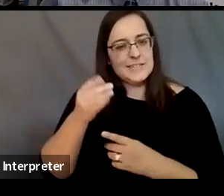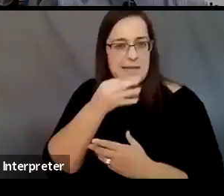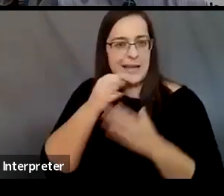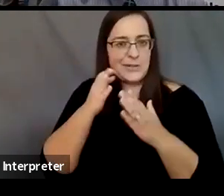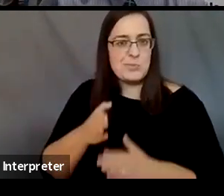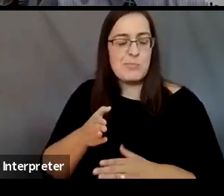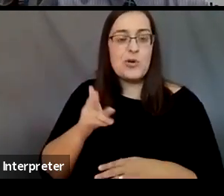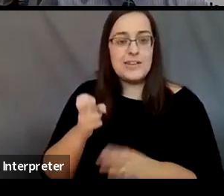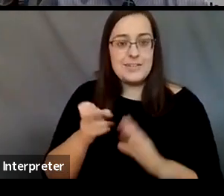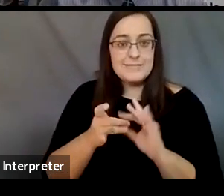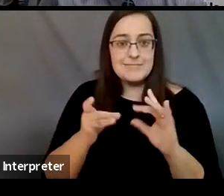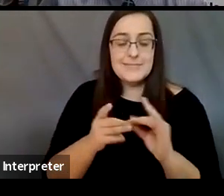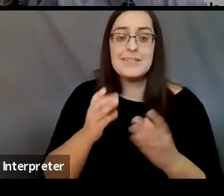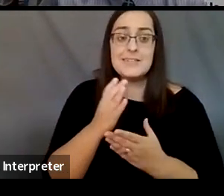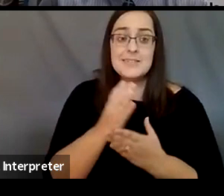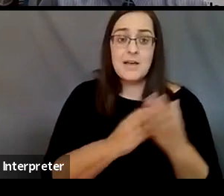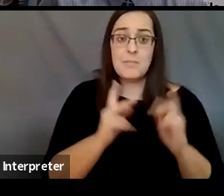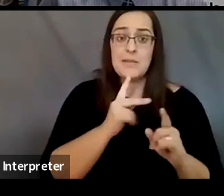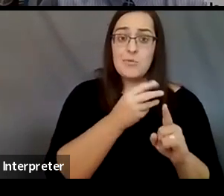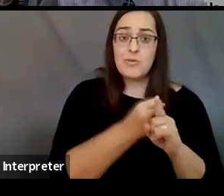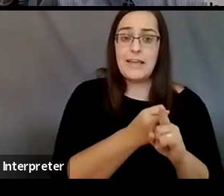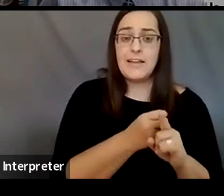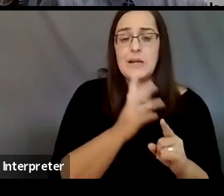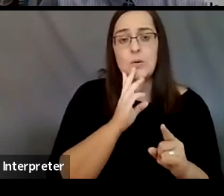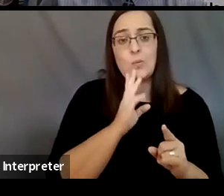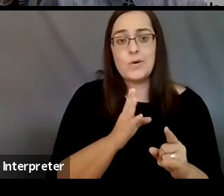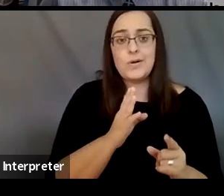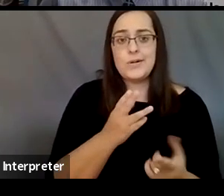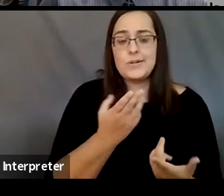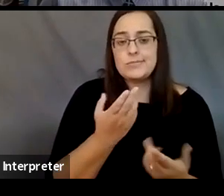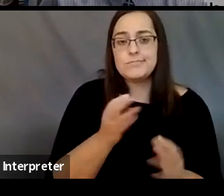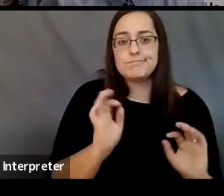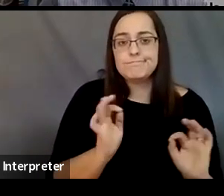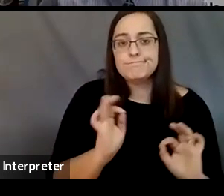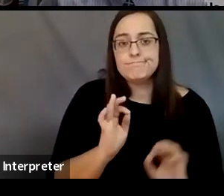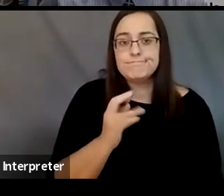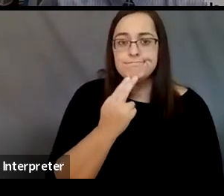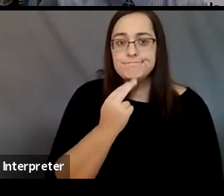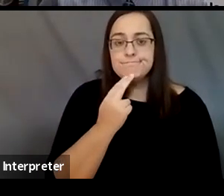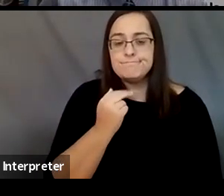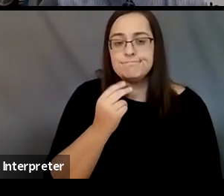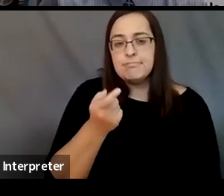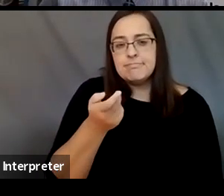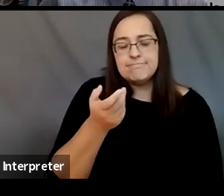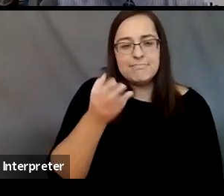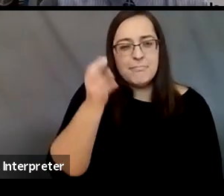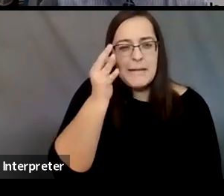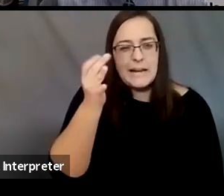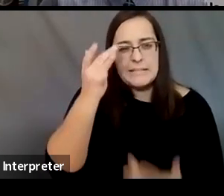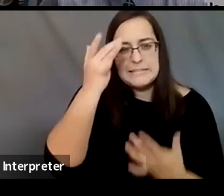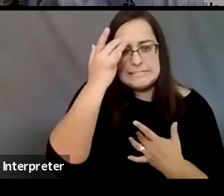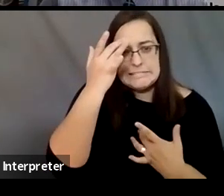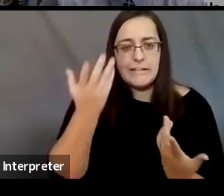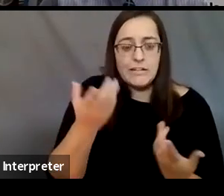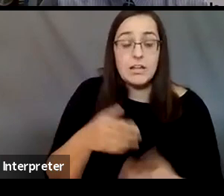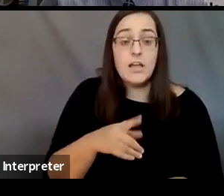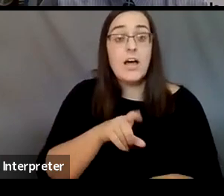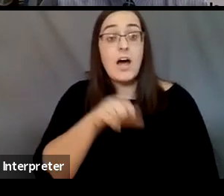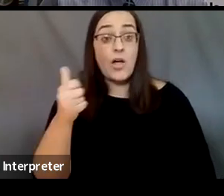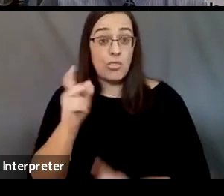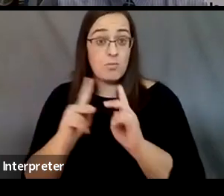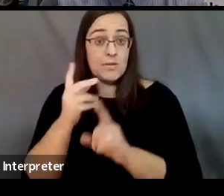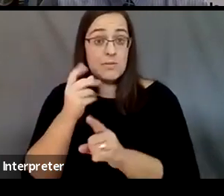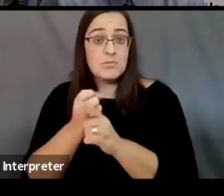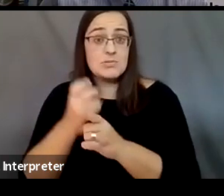there are those individuals that get infected and have a very fulminant course of disease. And that's